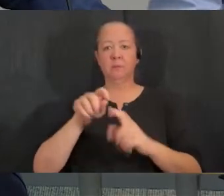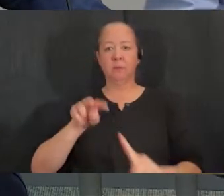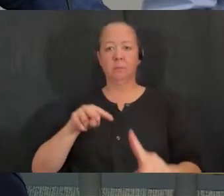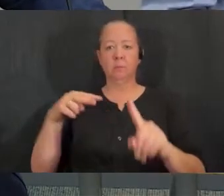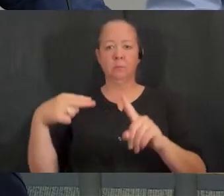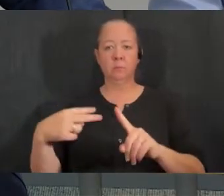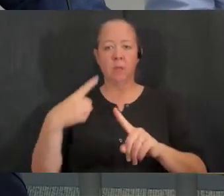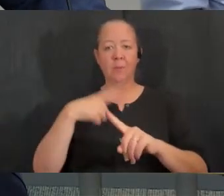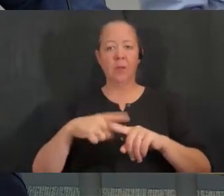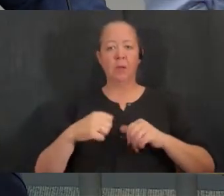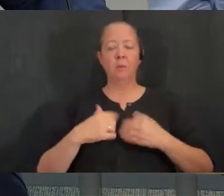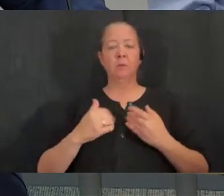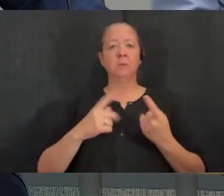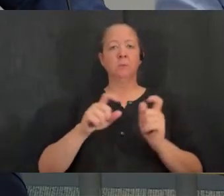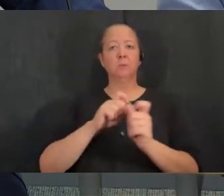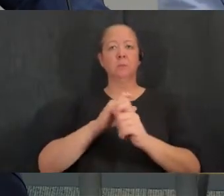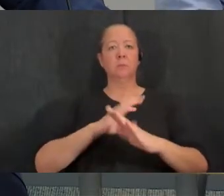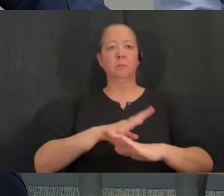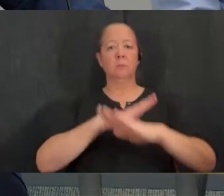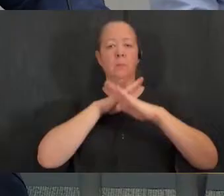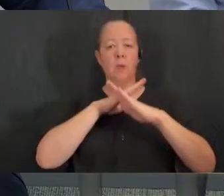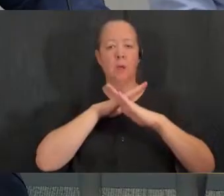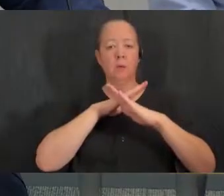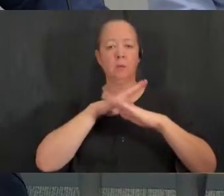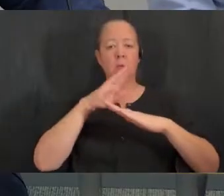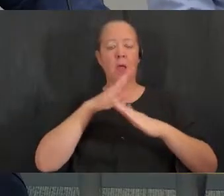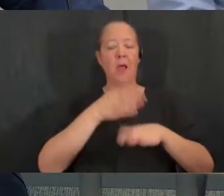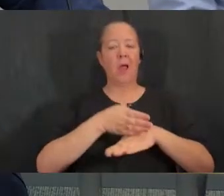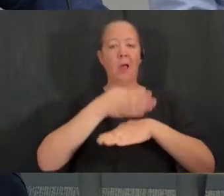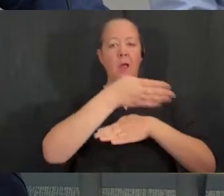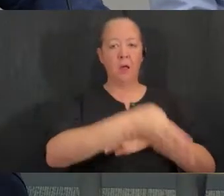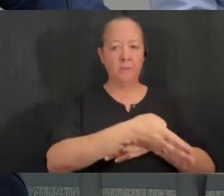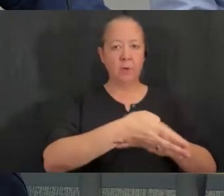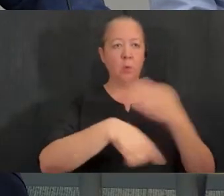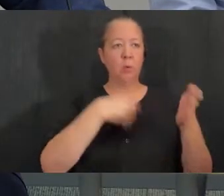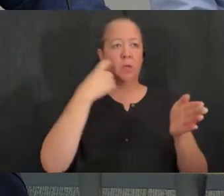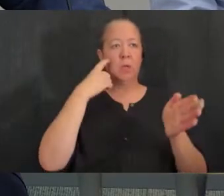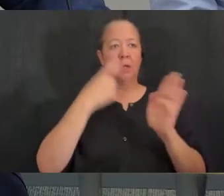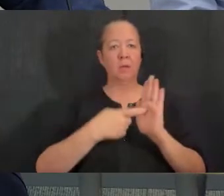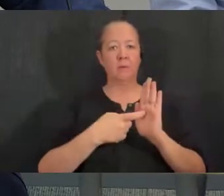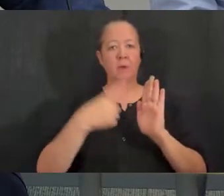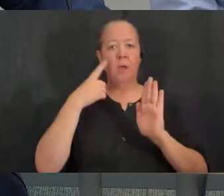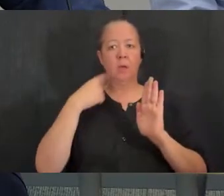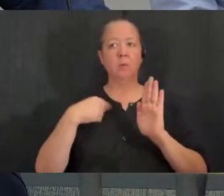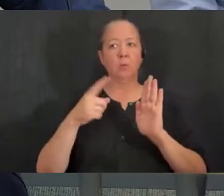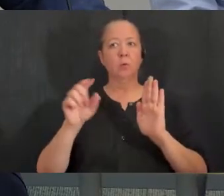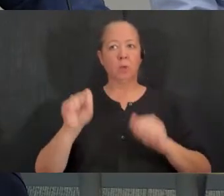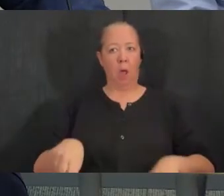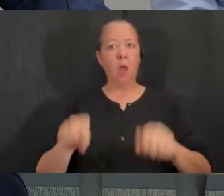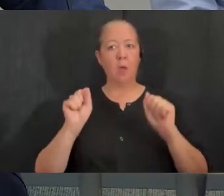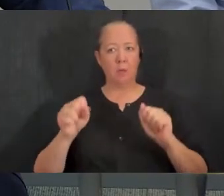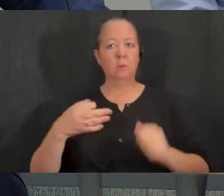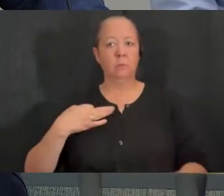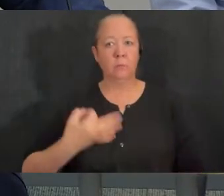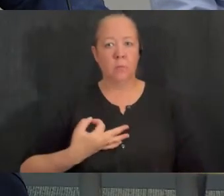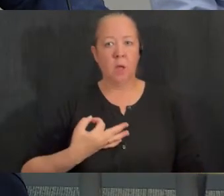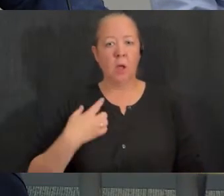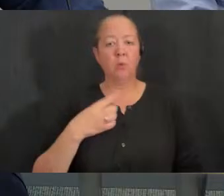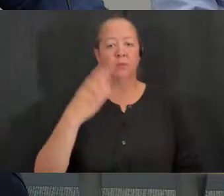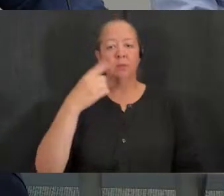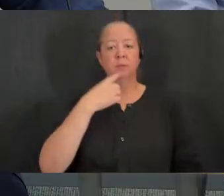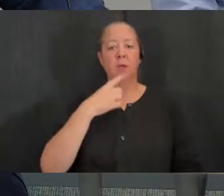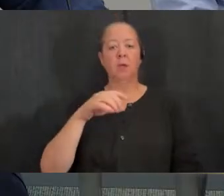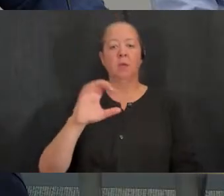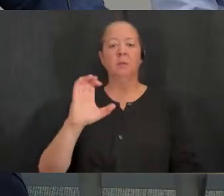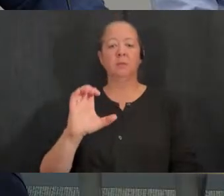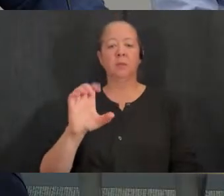Mr. Director Brayman and I identified that were eligible for it, I will say that CDBG's